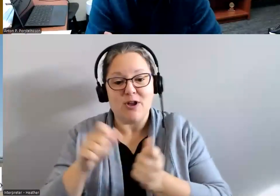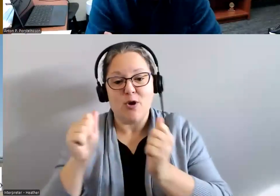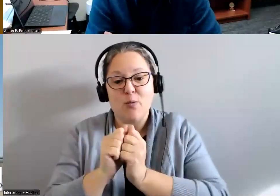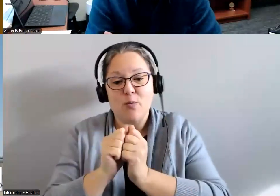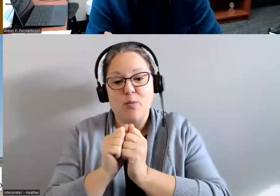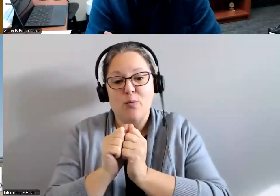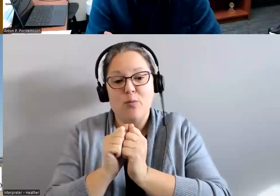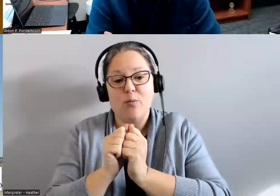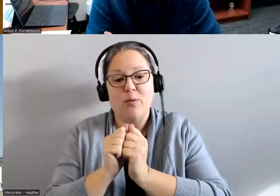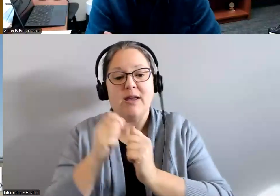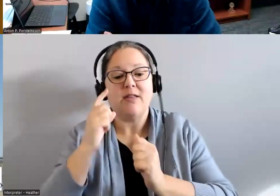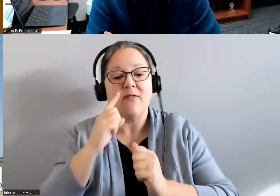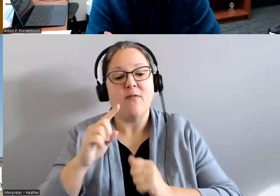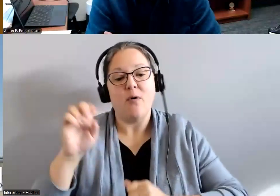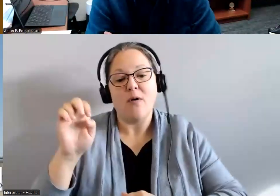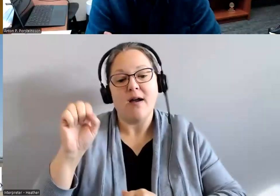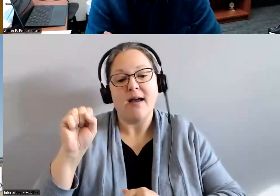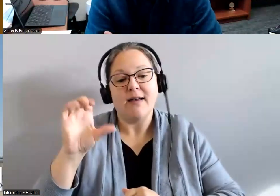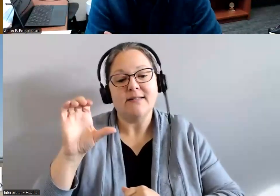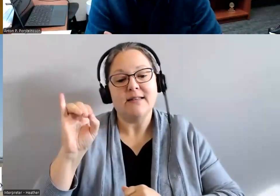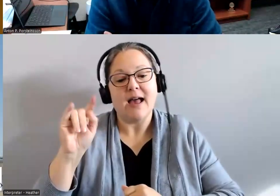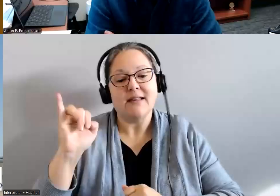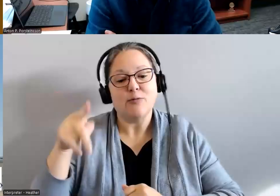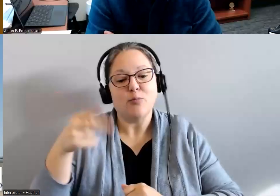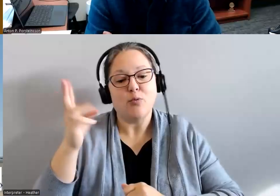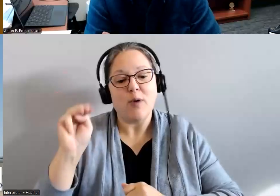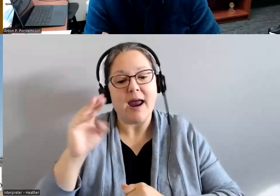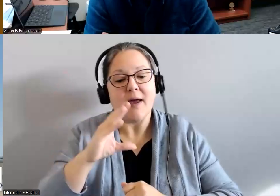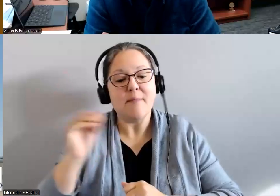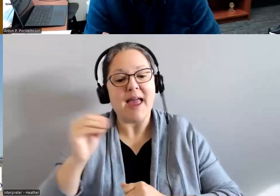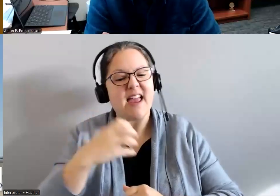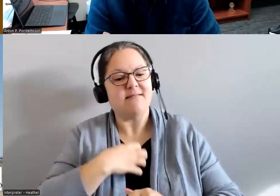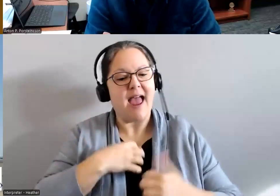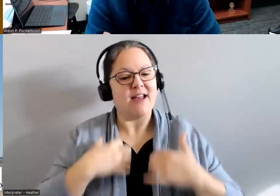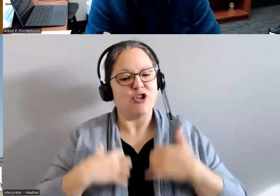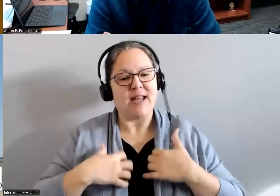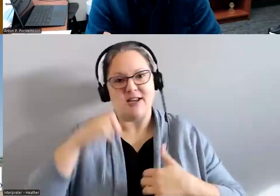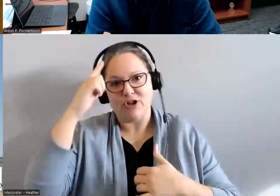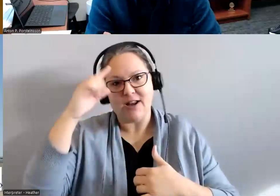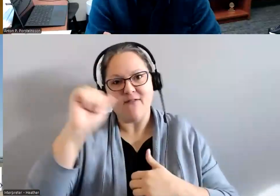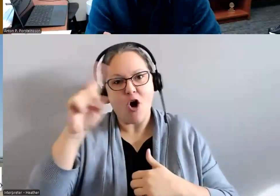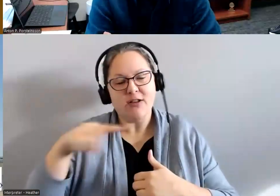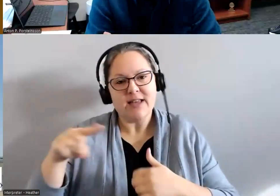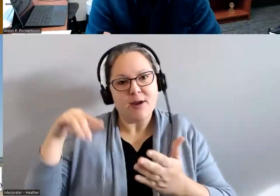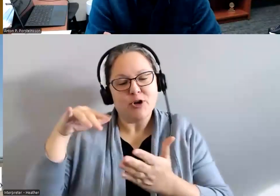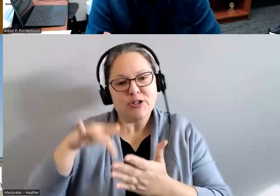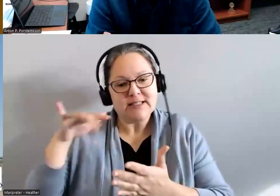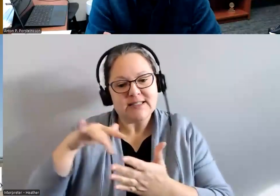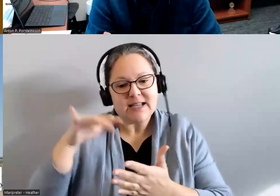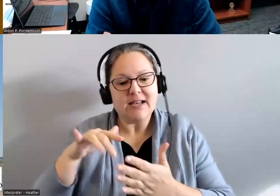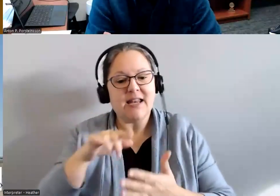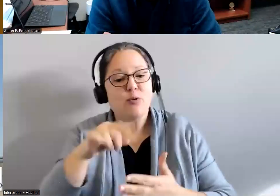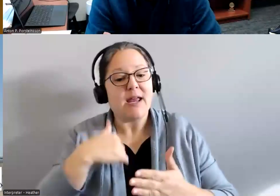for agitation in Alzheimer's disease study, where he has taken a leadership role on certain areas of data analysis